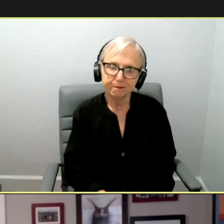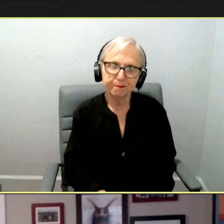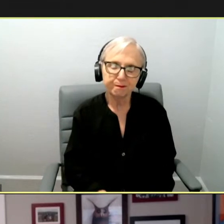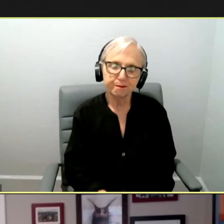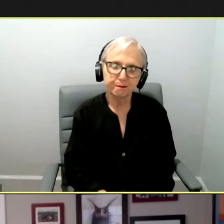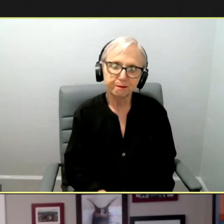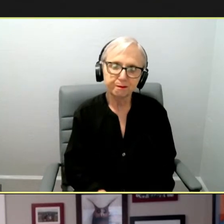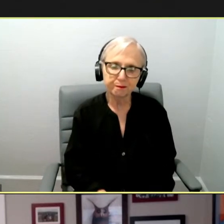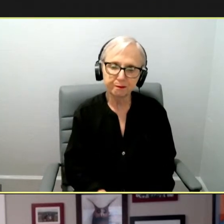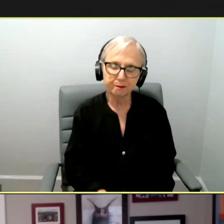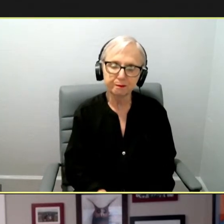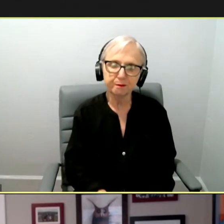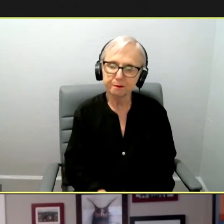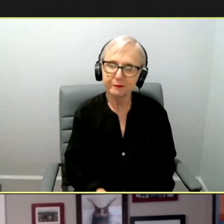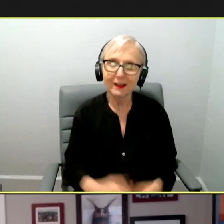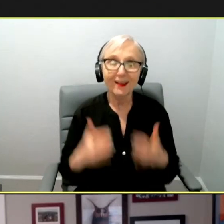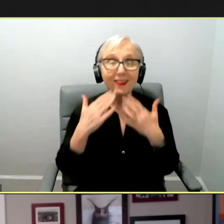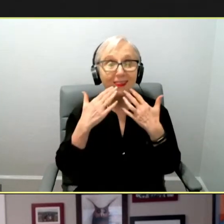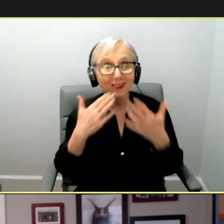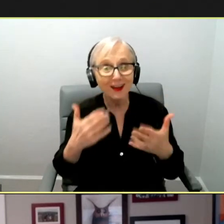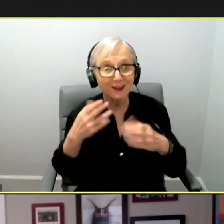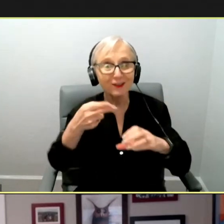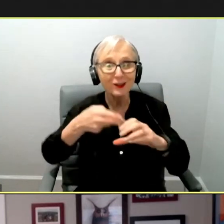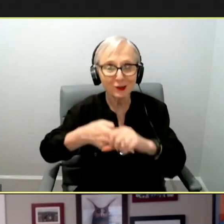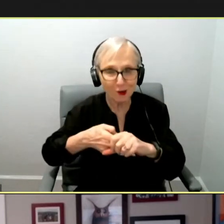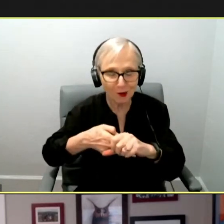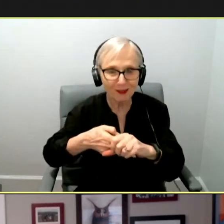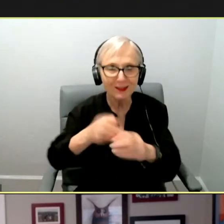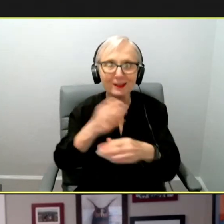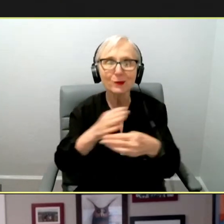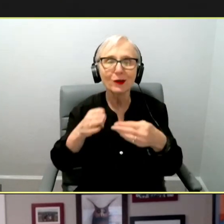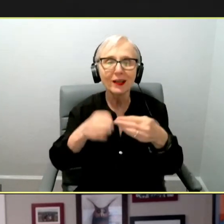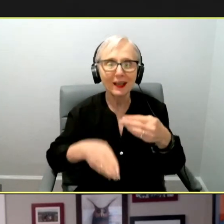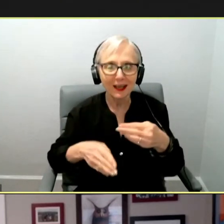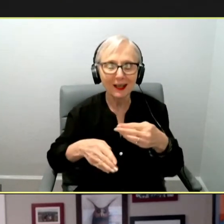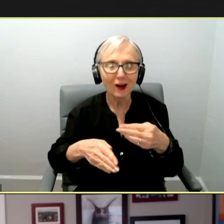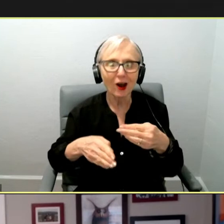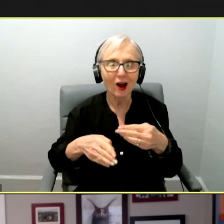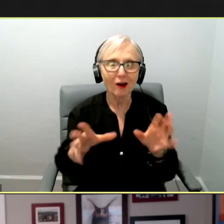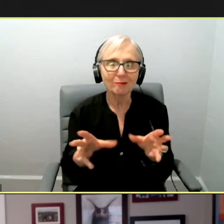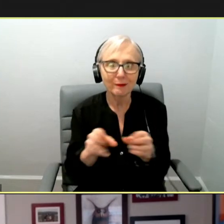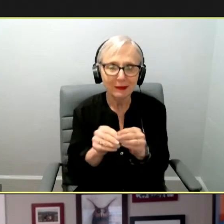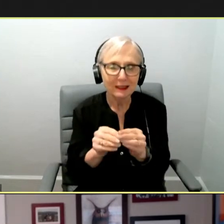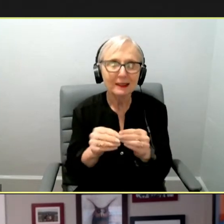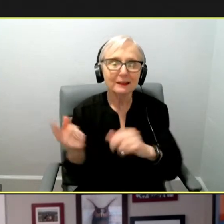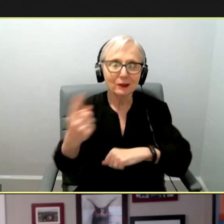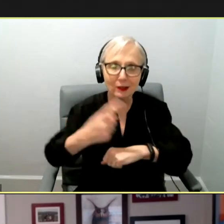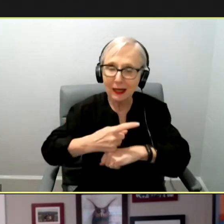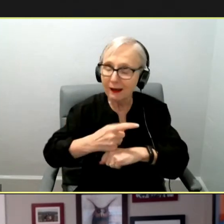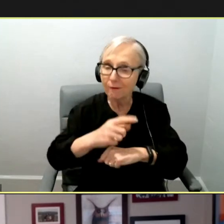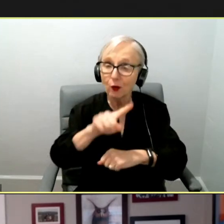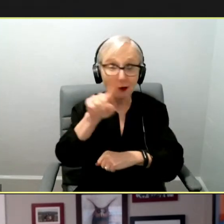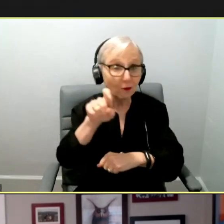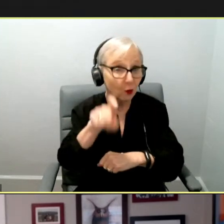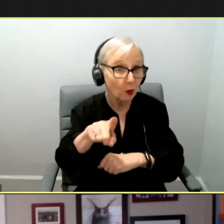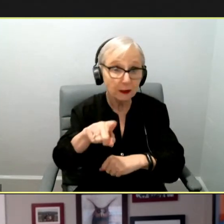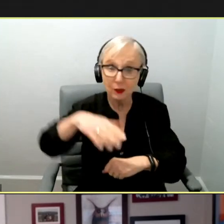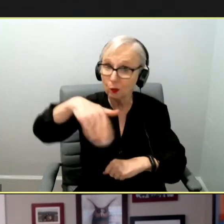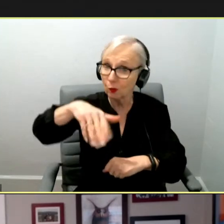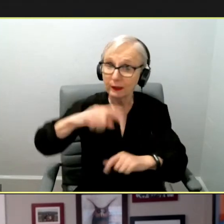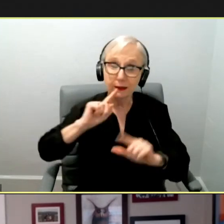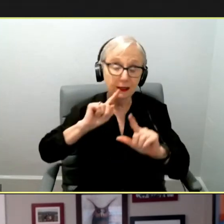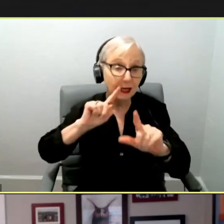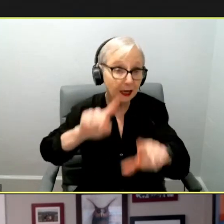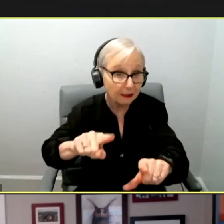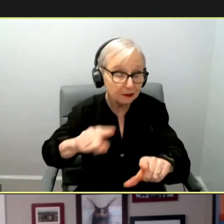All right. Thank you, everyone, for joining us today. This is going to wrap up today's press conference. If you have any questions that we were not able to get to today or that were not